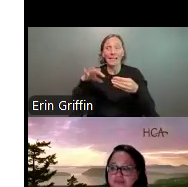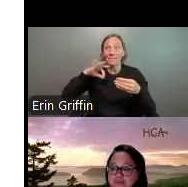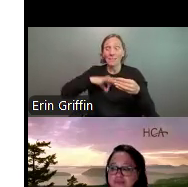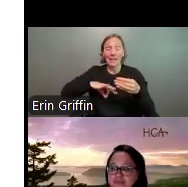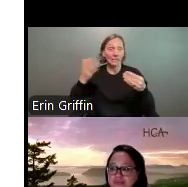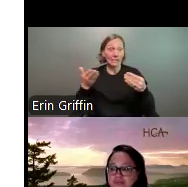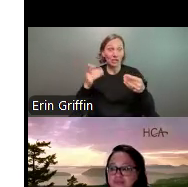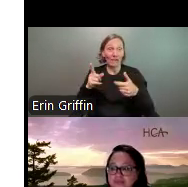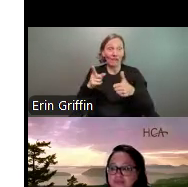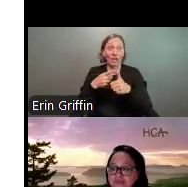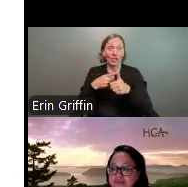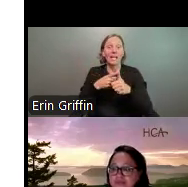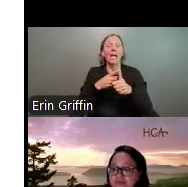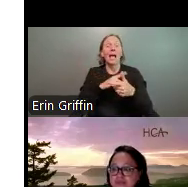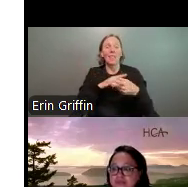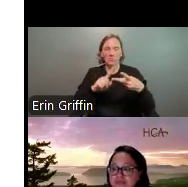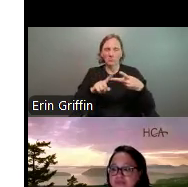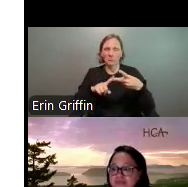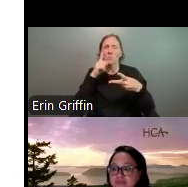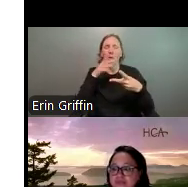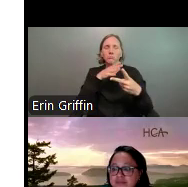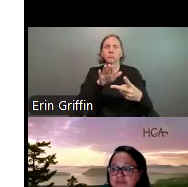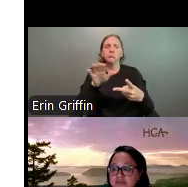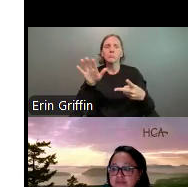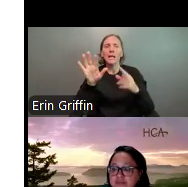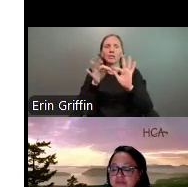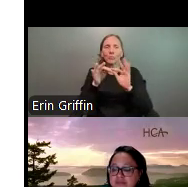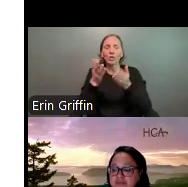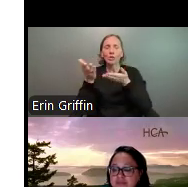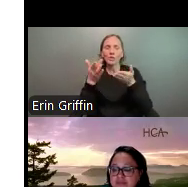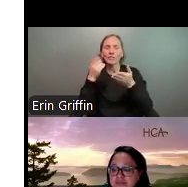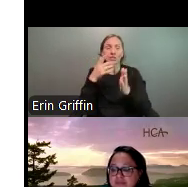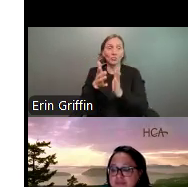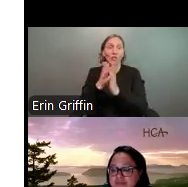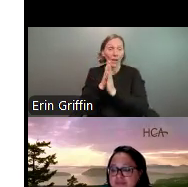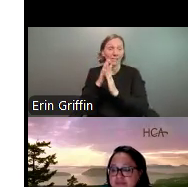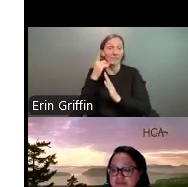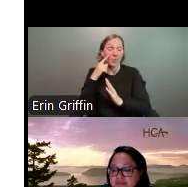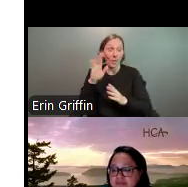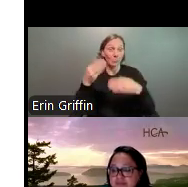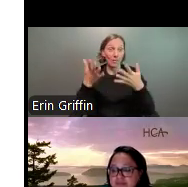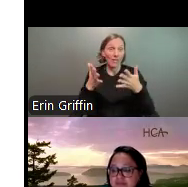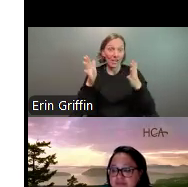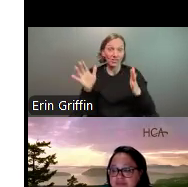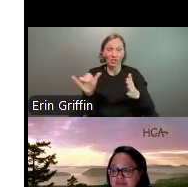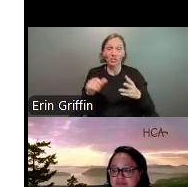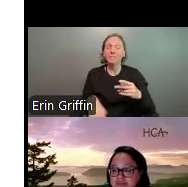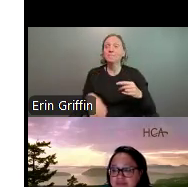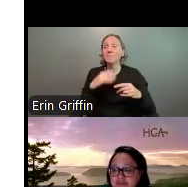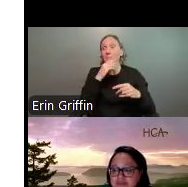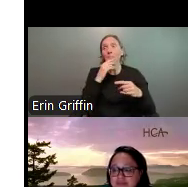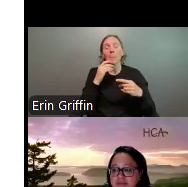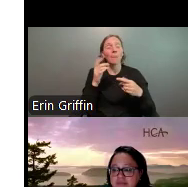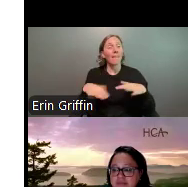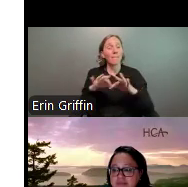definitely talk about the interpreter services request process for providers as well. So we want to make sure that Apple Health